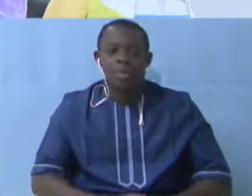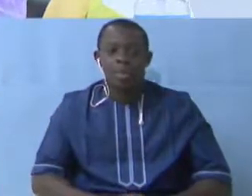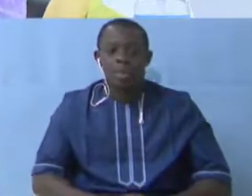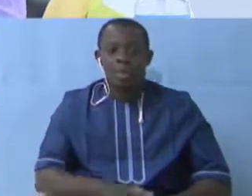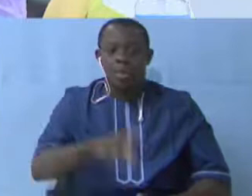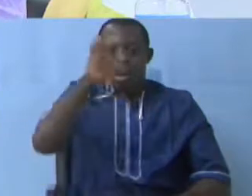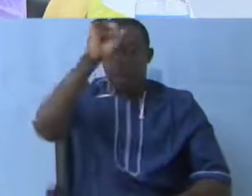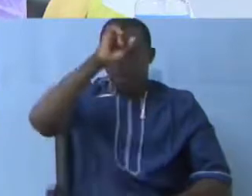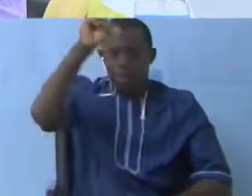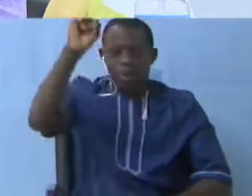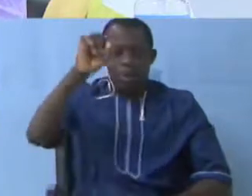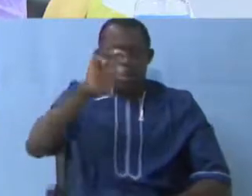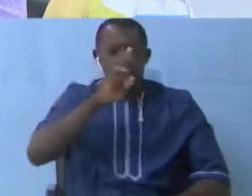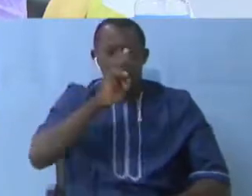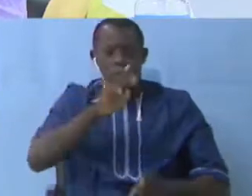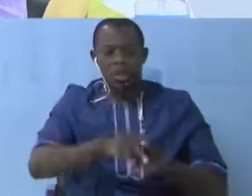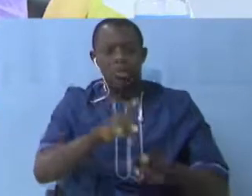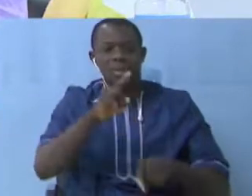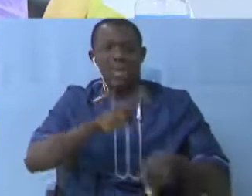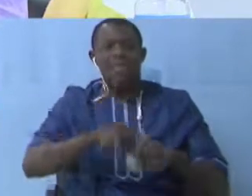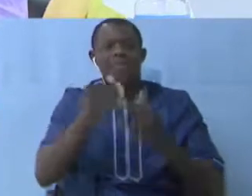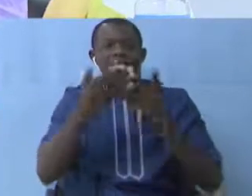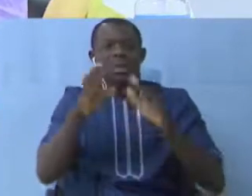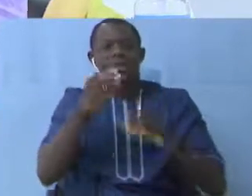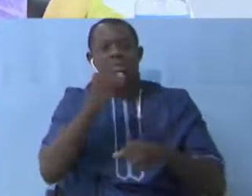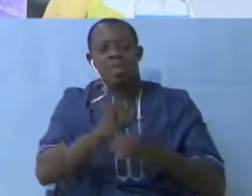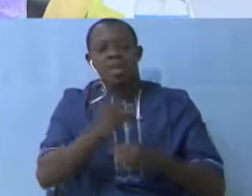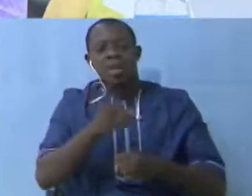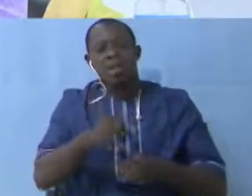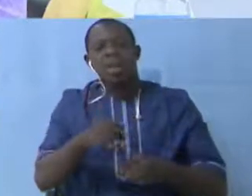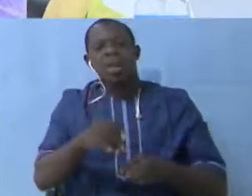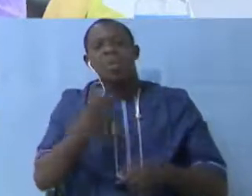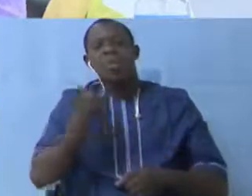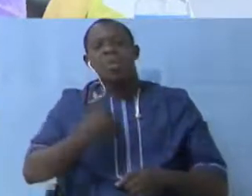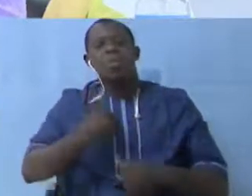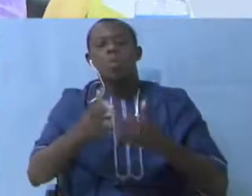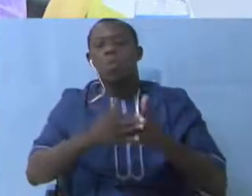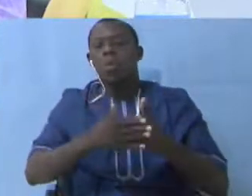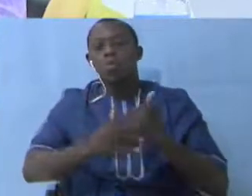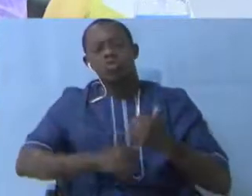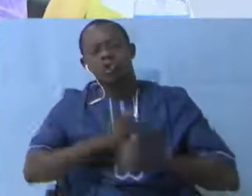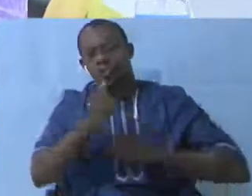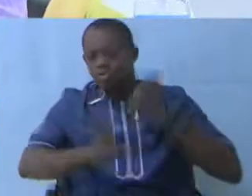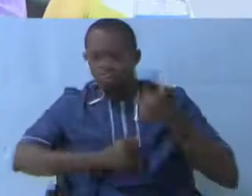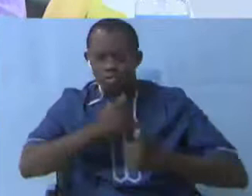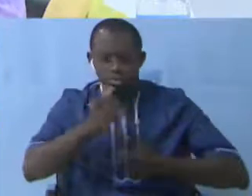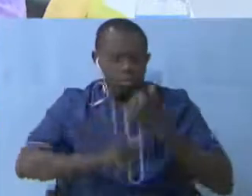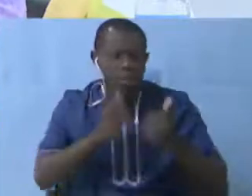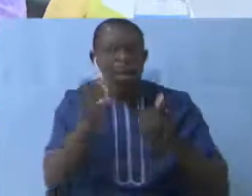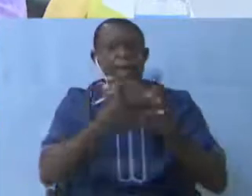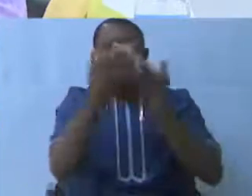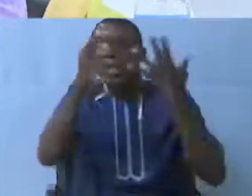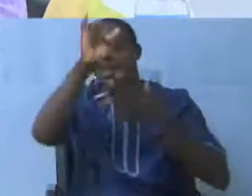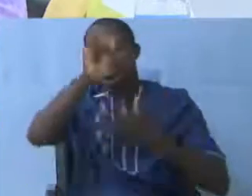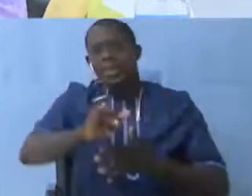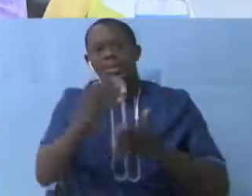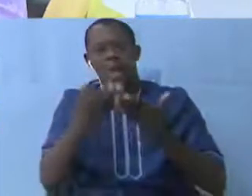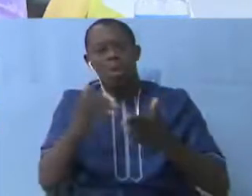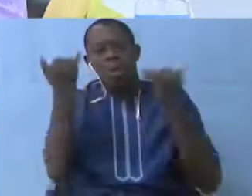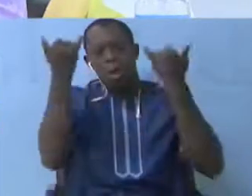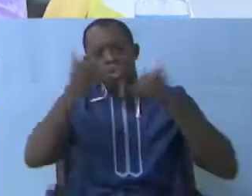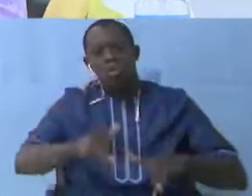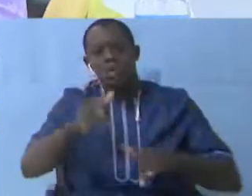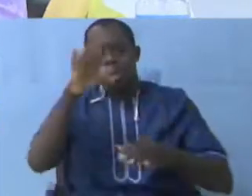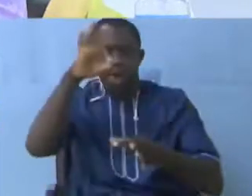his powers and who has oppressed his people for so many years, losing election, accepting and then... boo xam ne nii daal